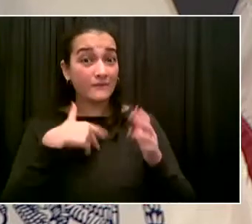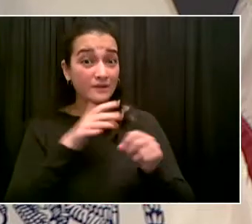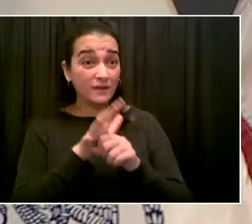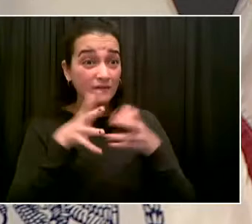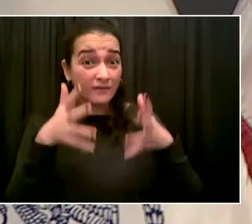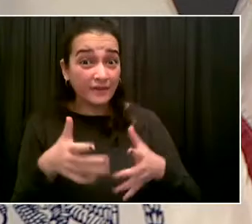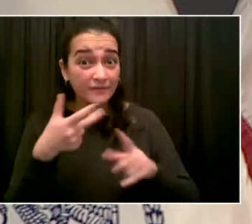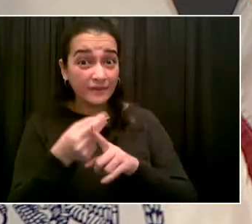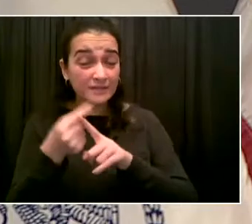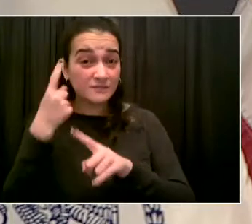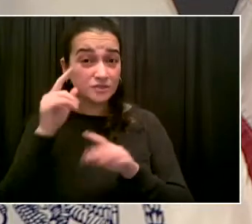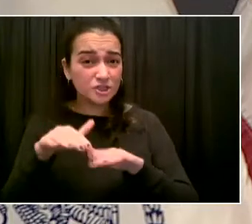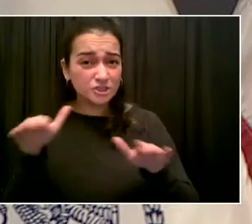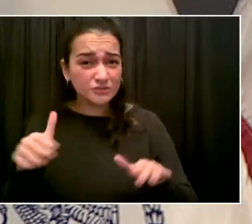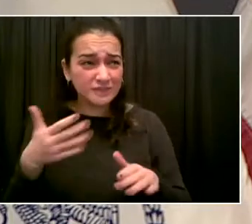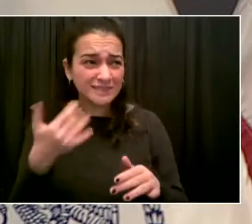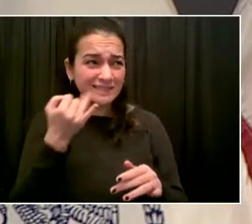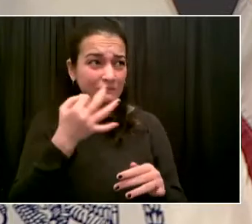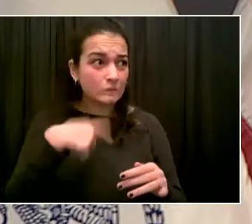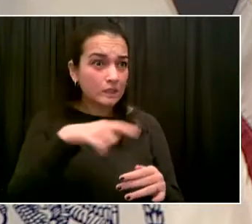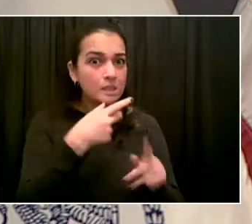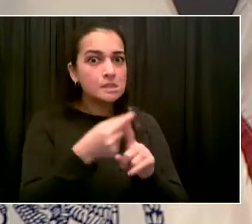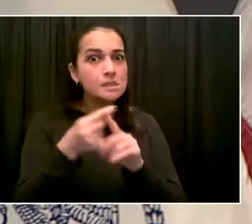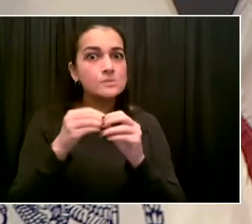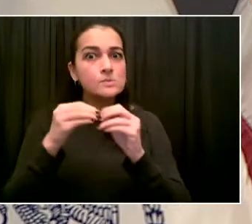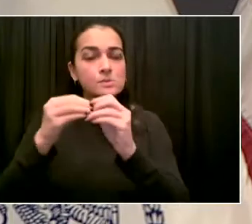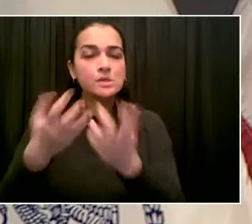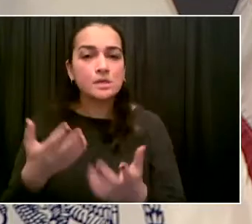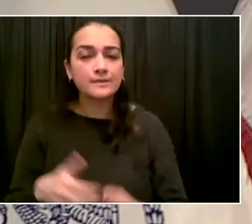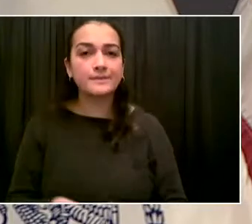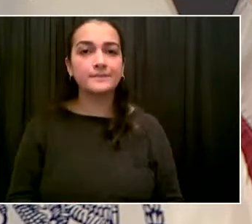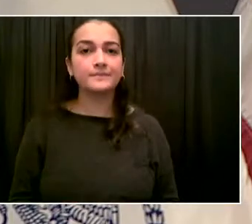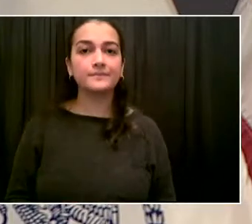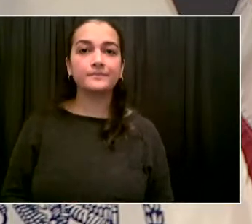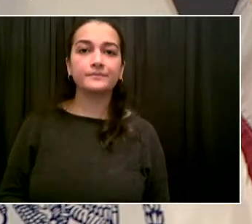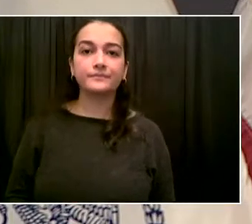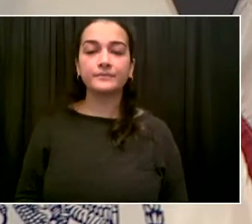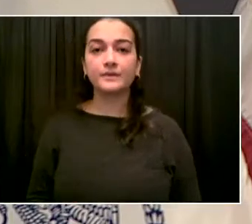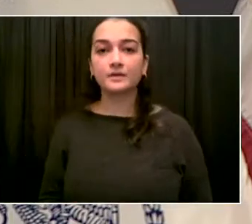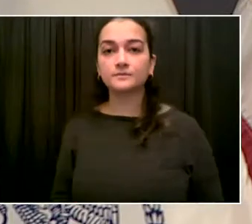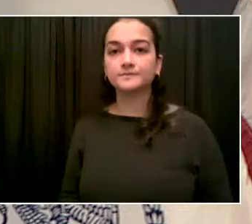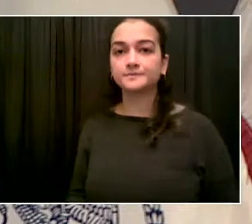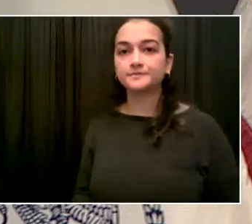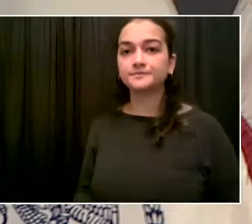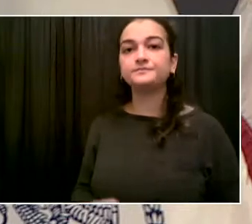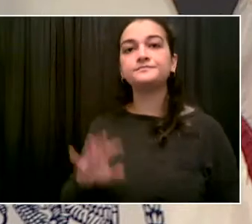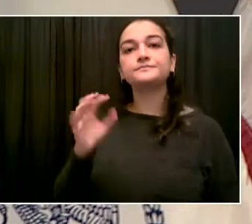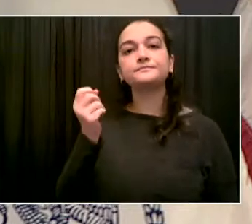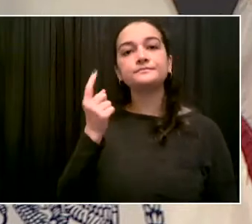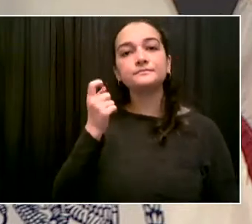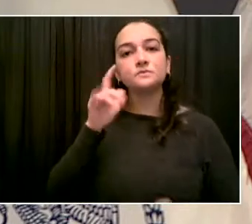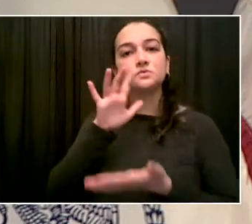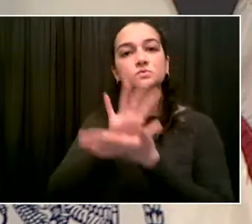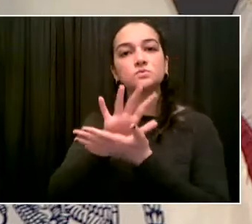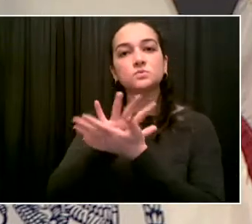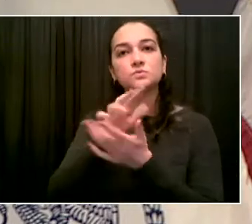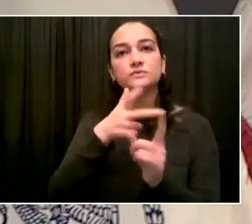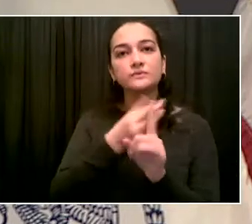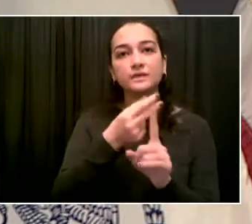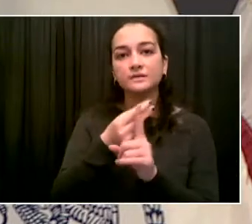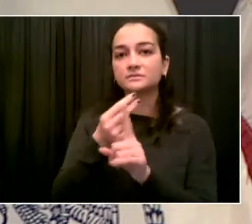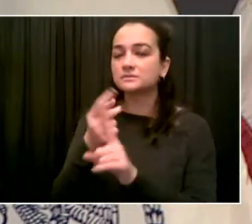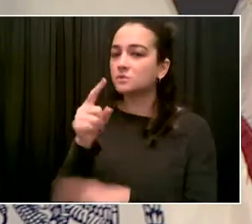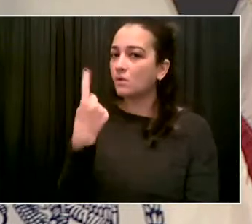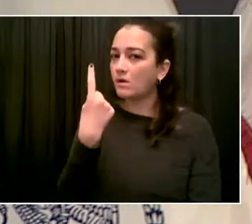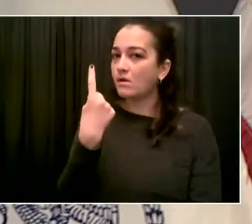one piece of a much bigger puzzle. We wanted to make sure that parents who were ready in the very beginning could go to